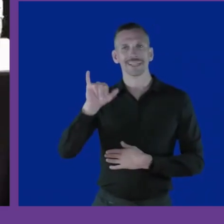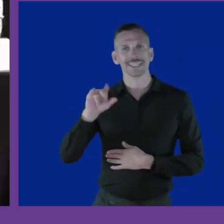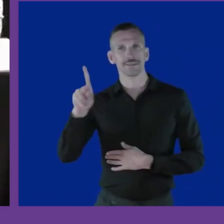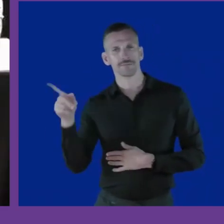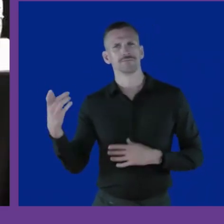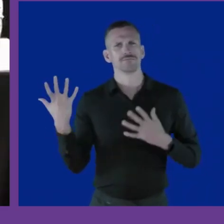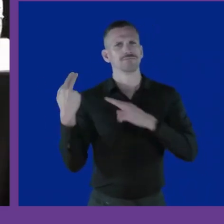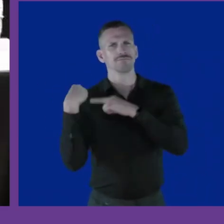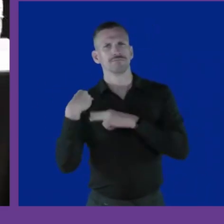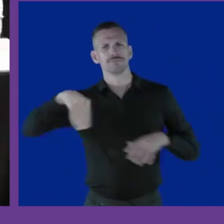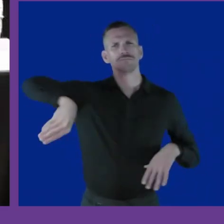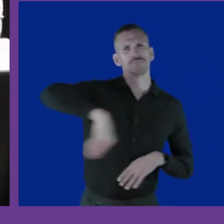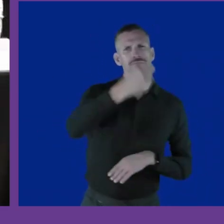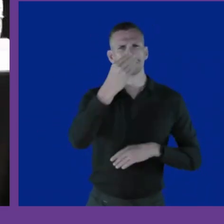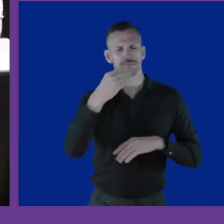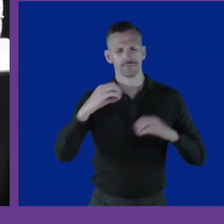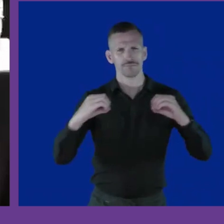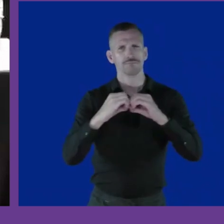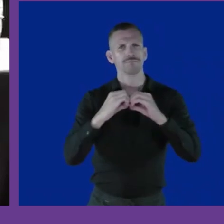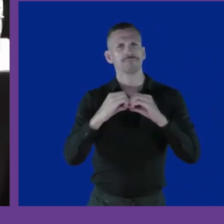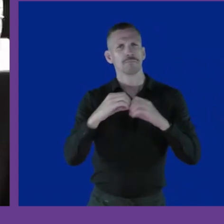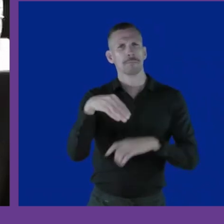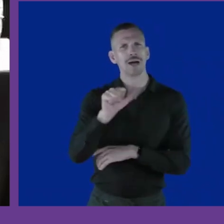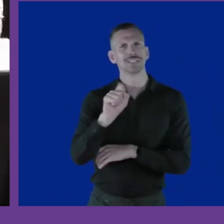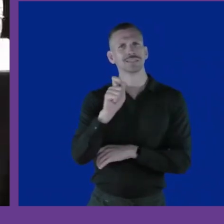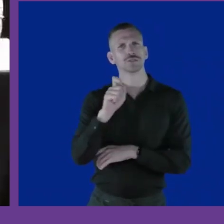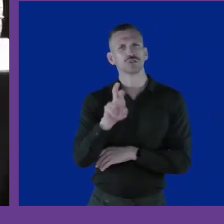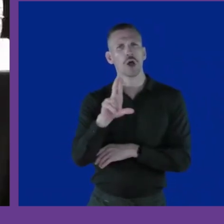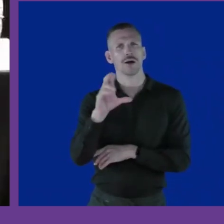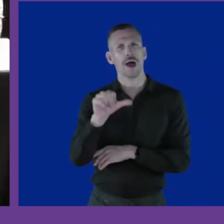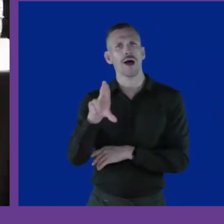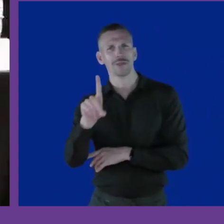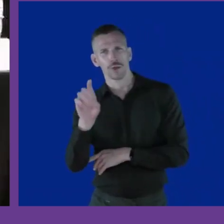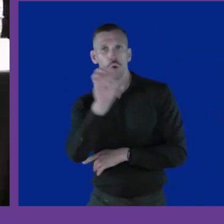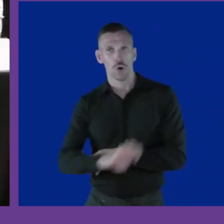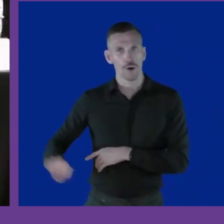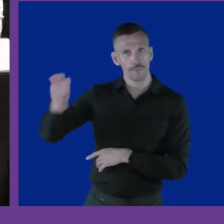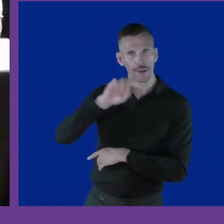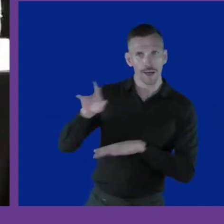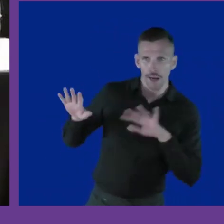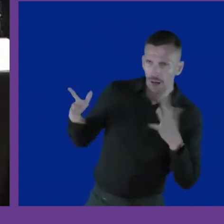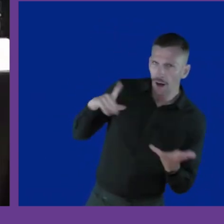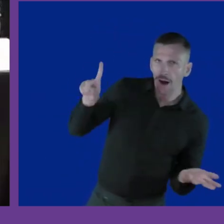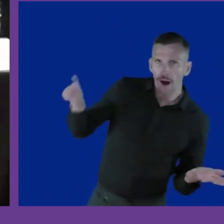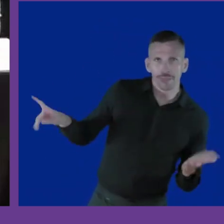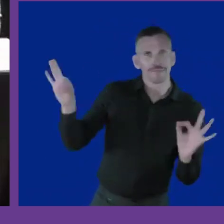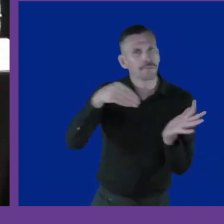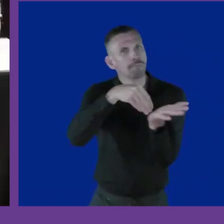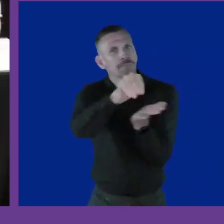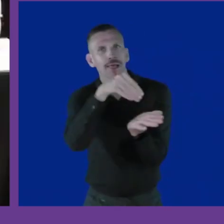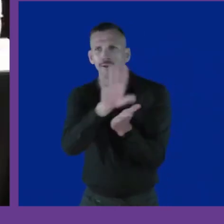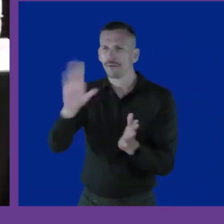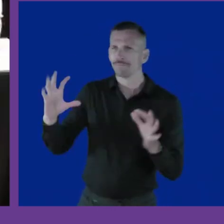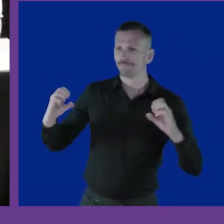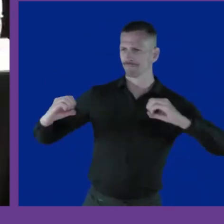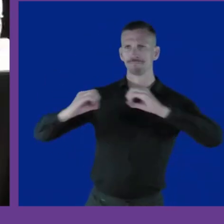have options to scale solutions and to perhaps actually counteract these solutions. So what kind of solutions are